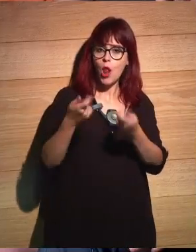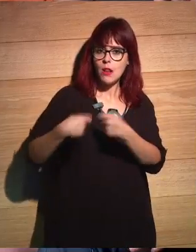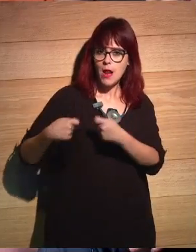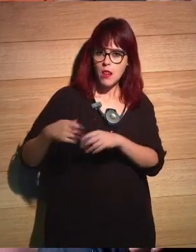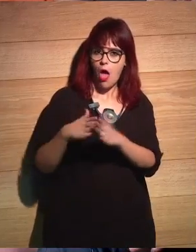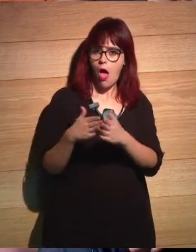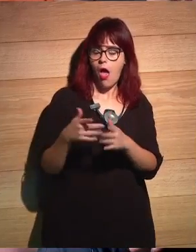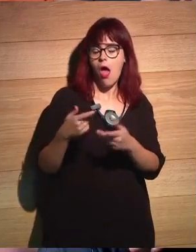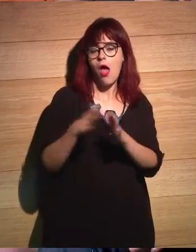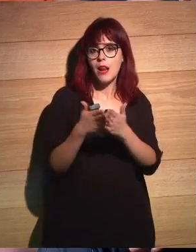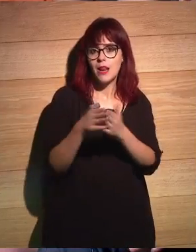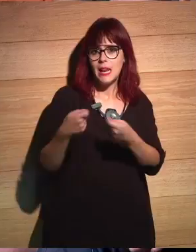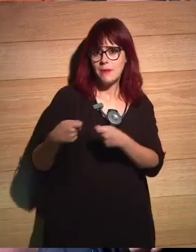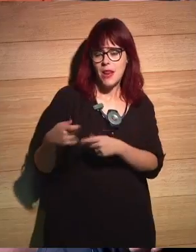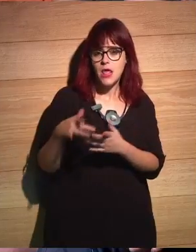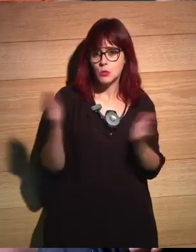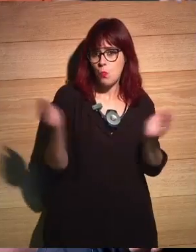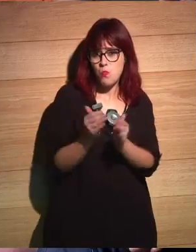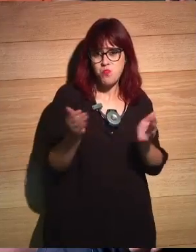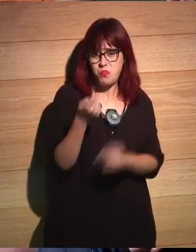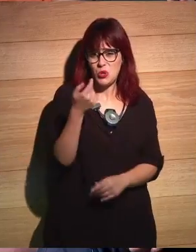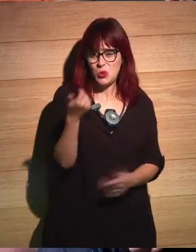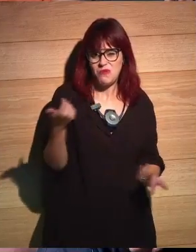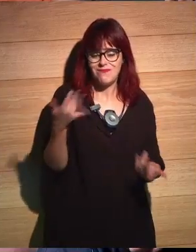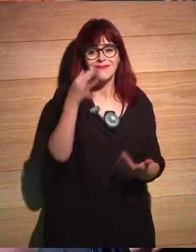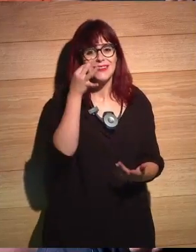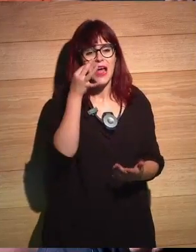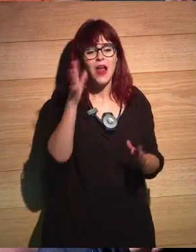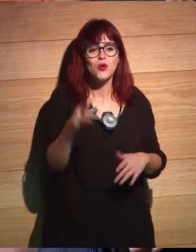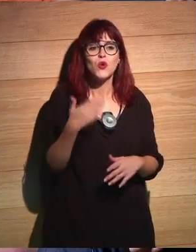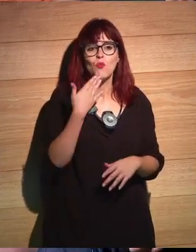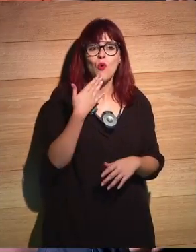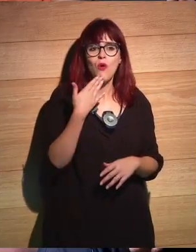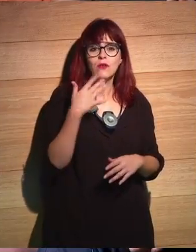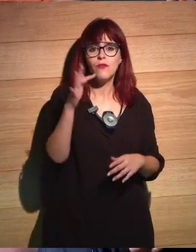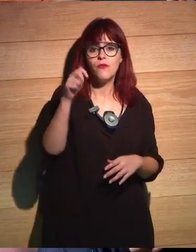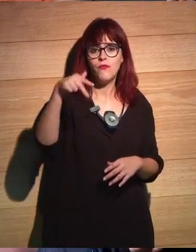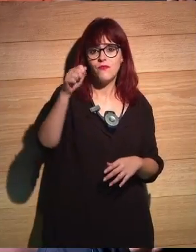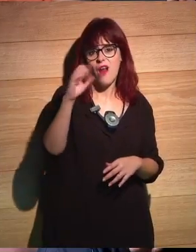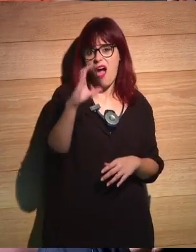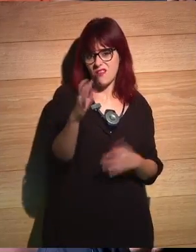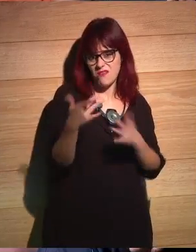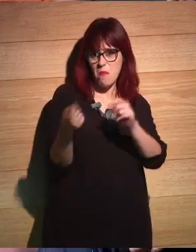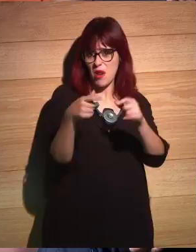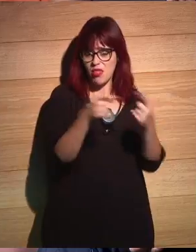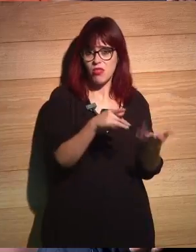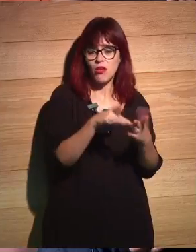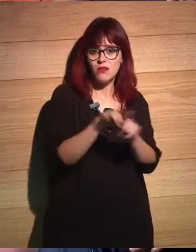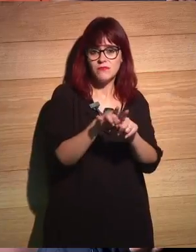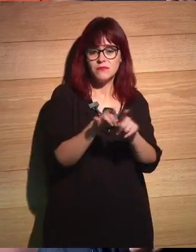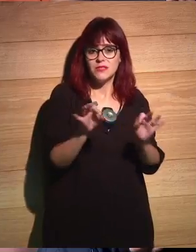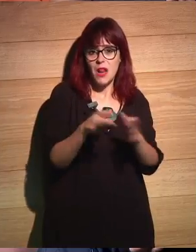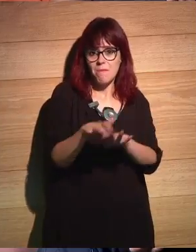or areas in the bookstores. There are very few bookstores. We just have